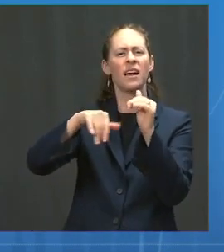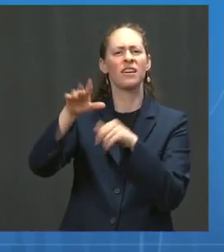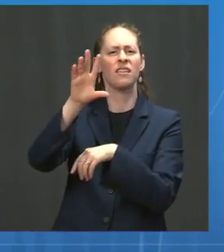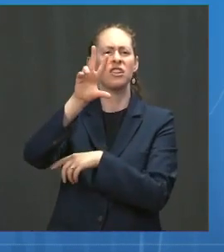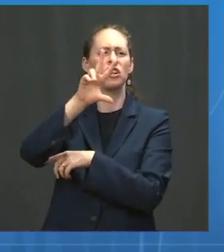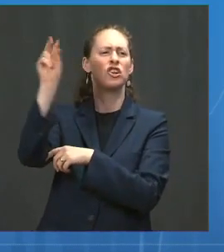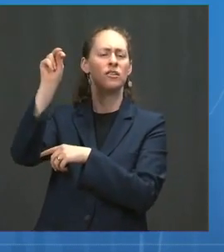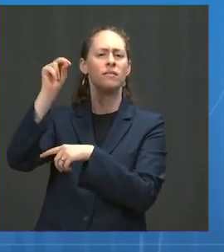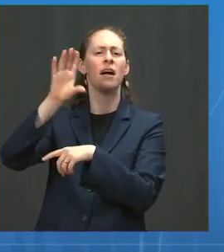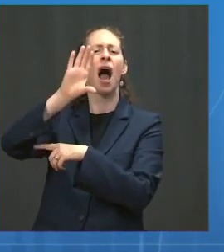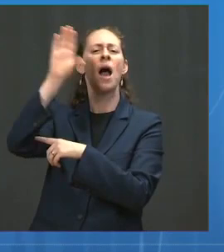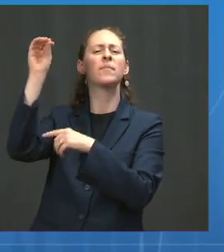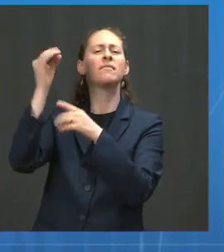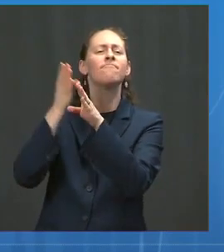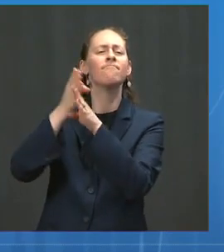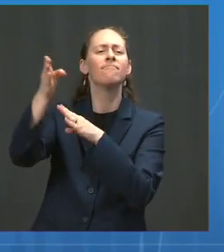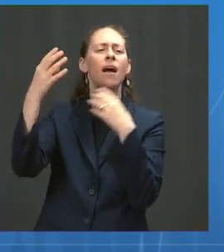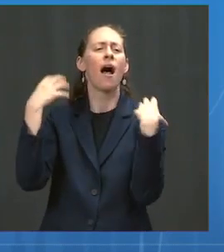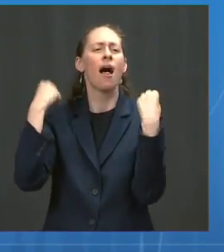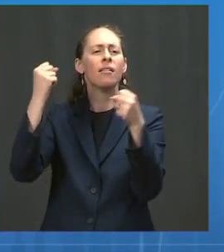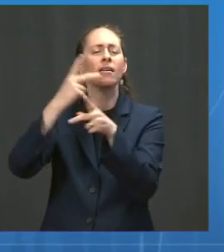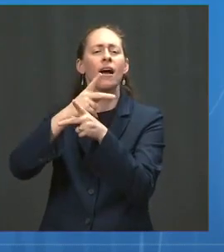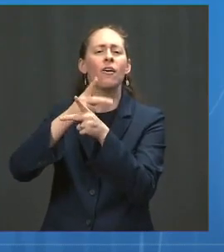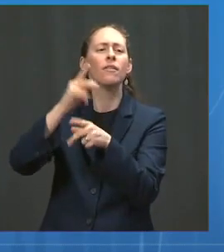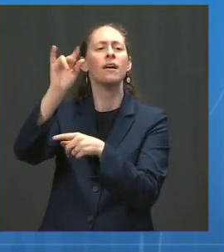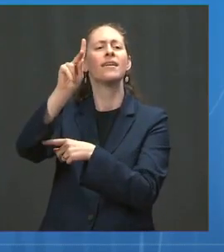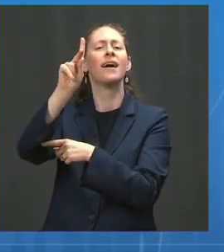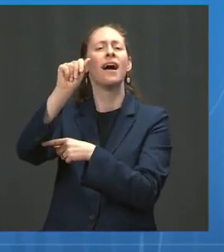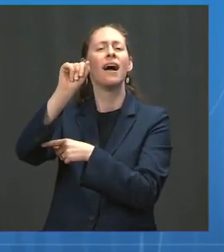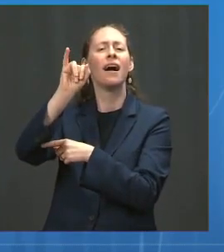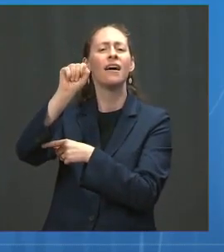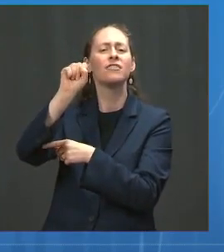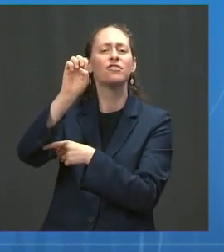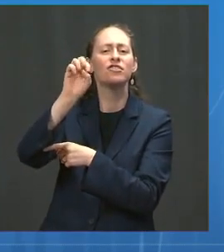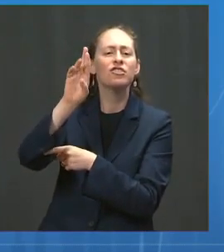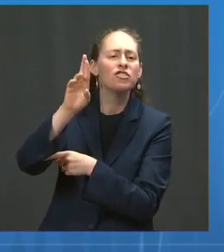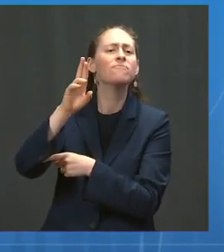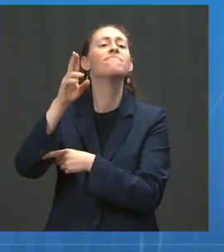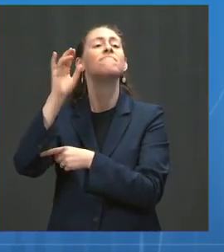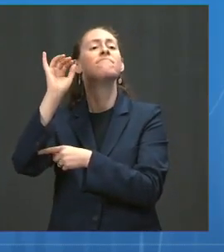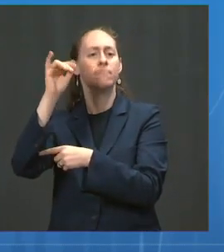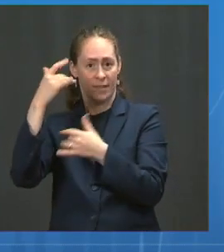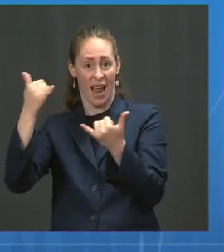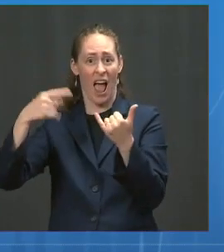one of the country's largest, announced vaccination requirements for their healthcare workers.